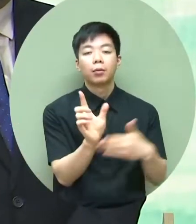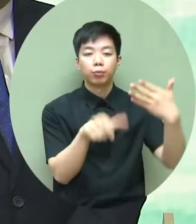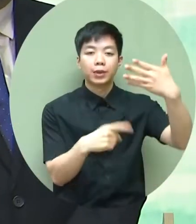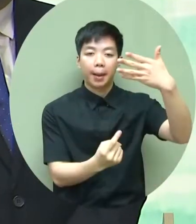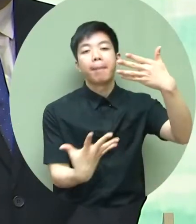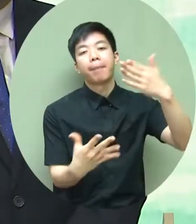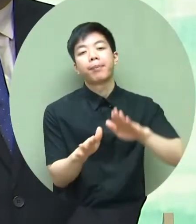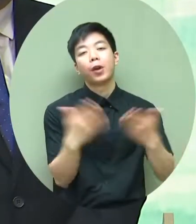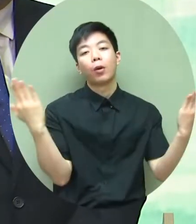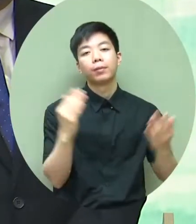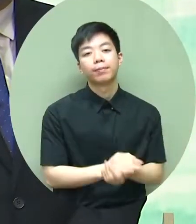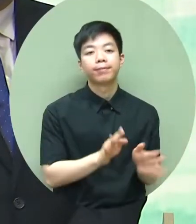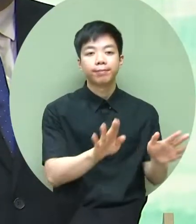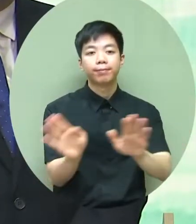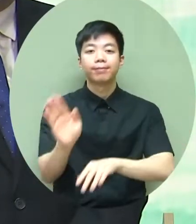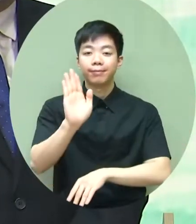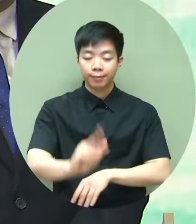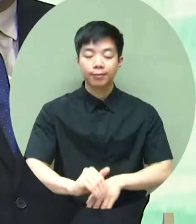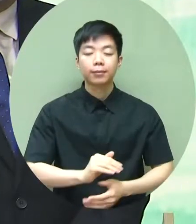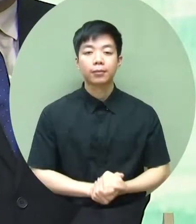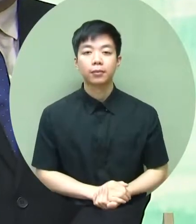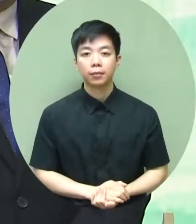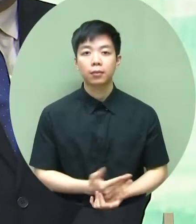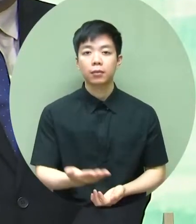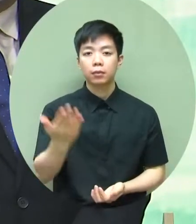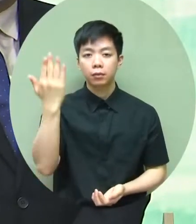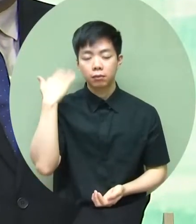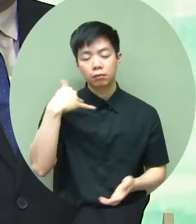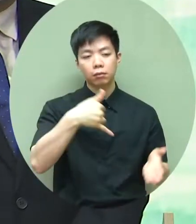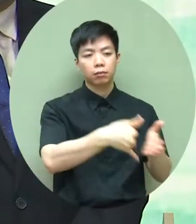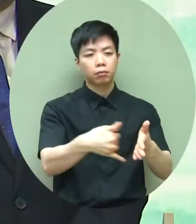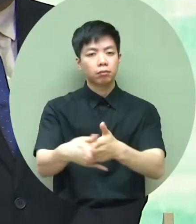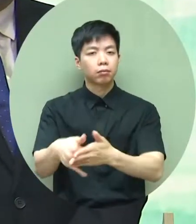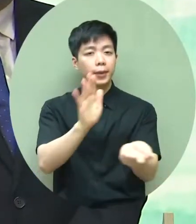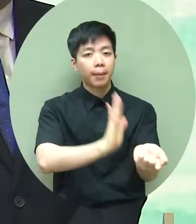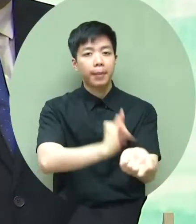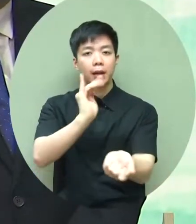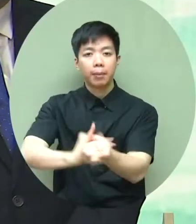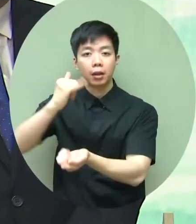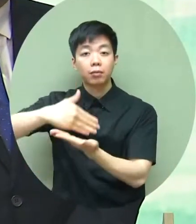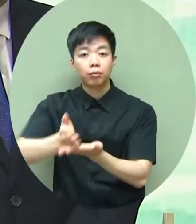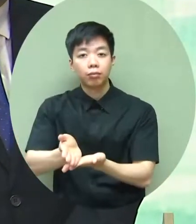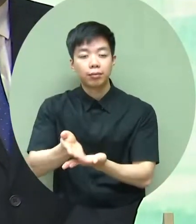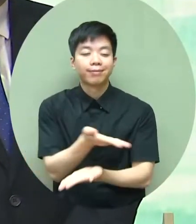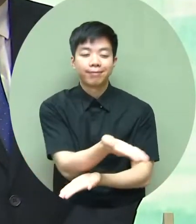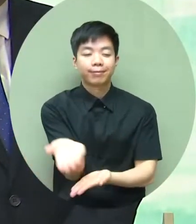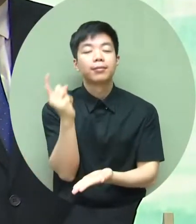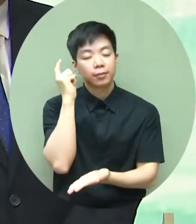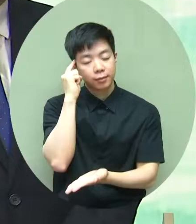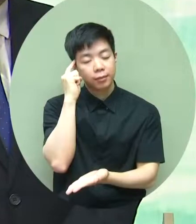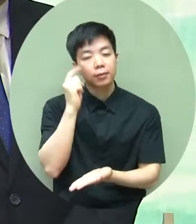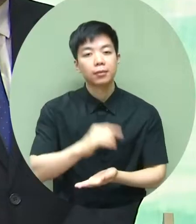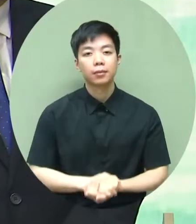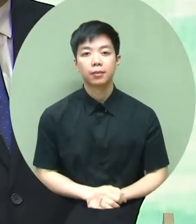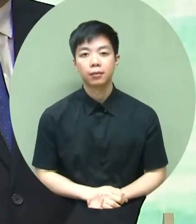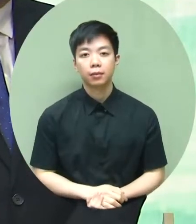and smooth. So that's why on the 15th of May, it can be commissioned for passengers. As